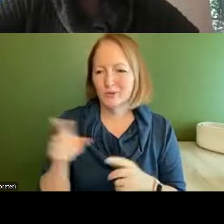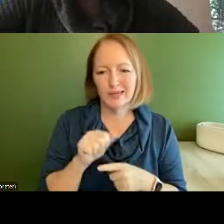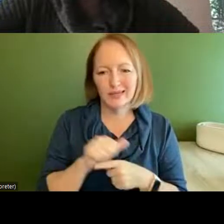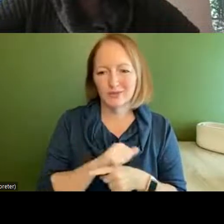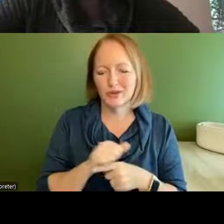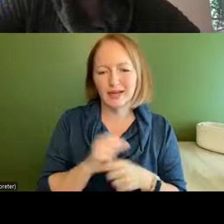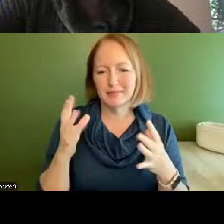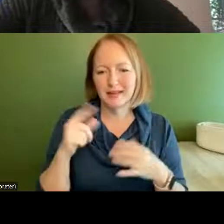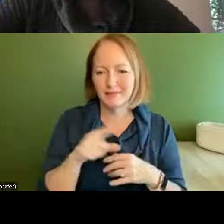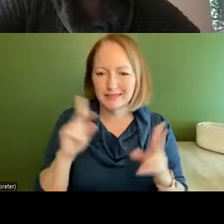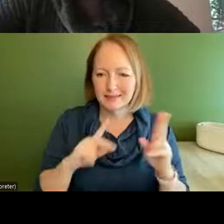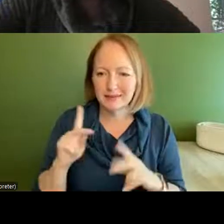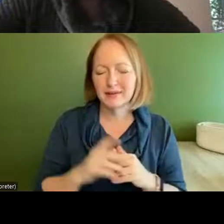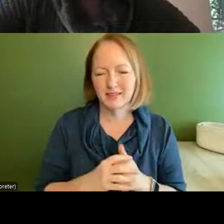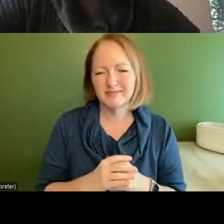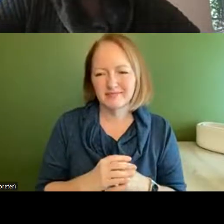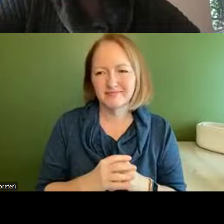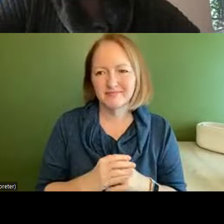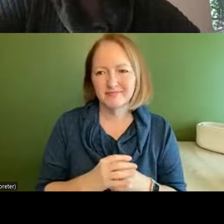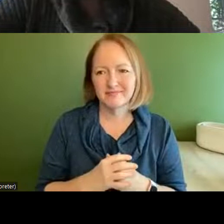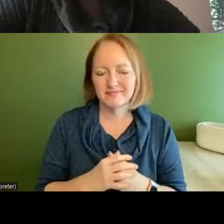these folks. Because the